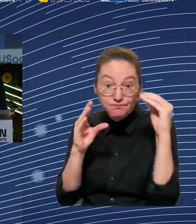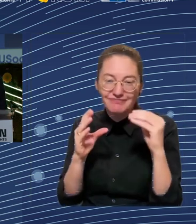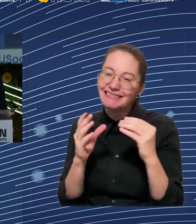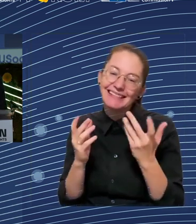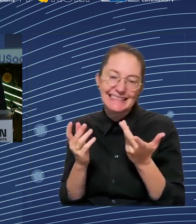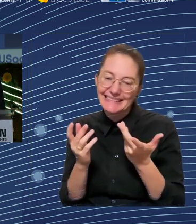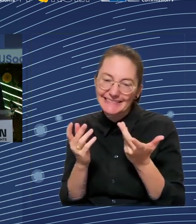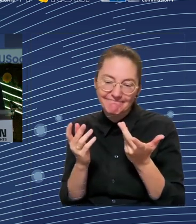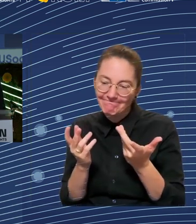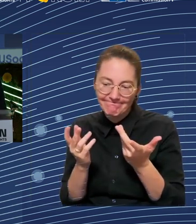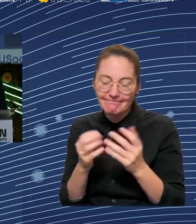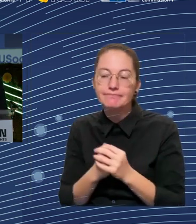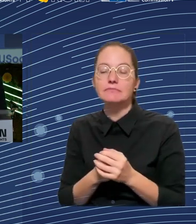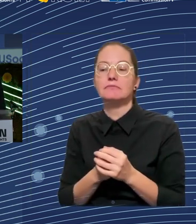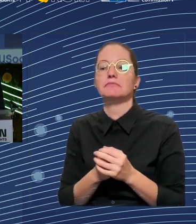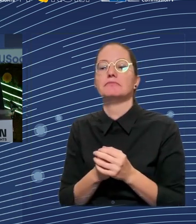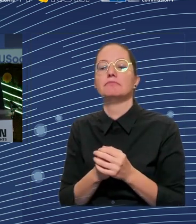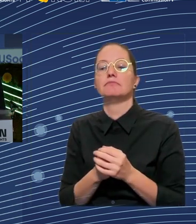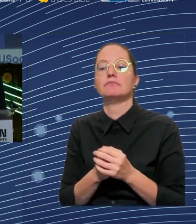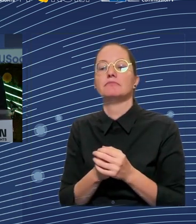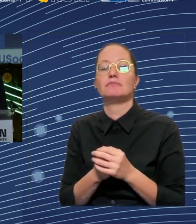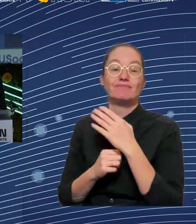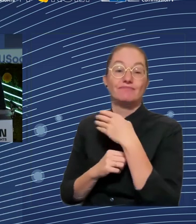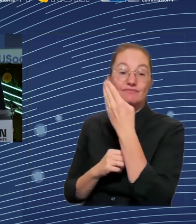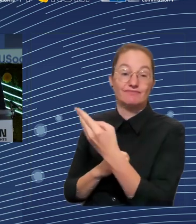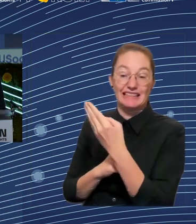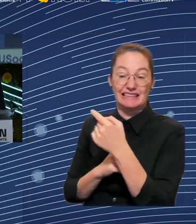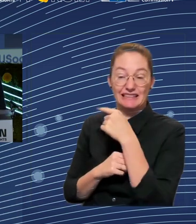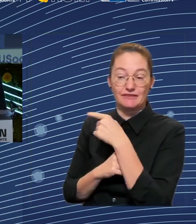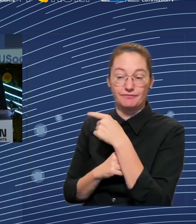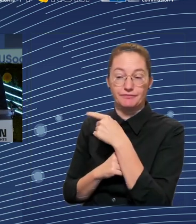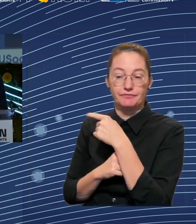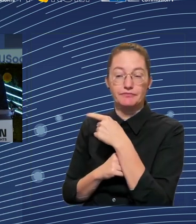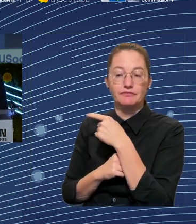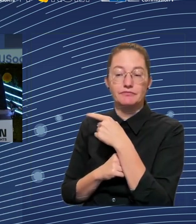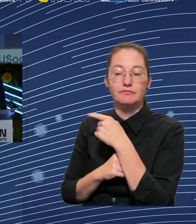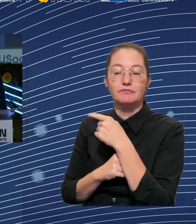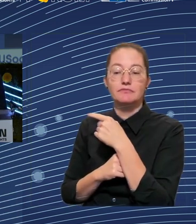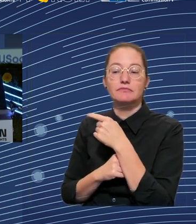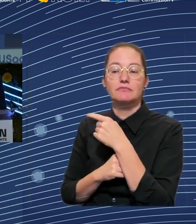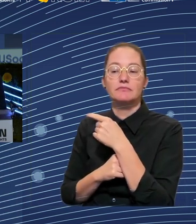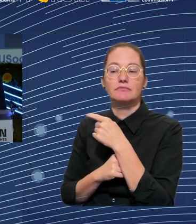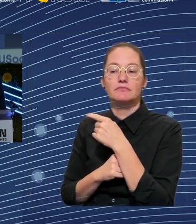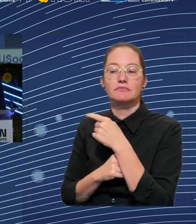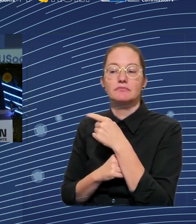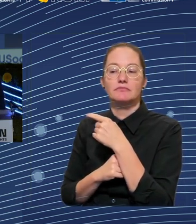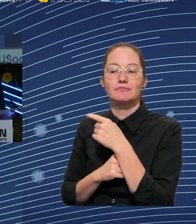such as personal care workers, cleaners, or nursing professionals, but they are still in